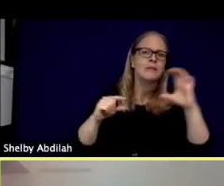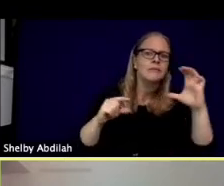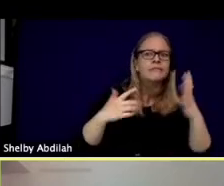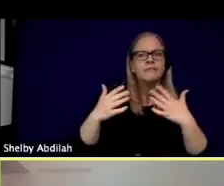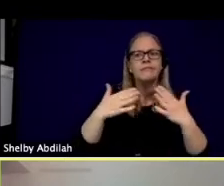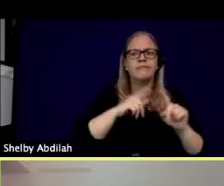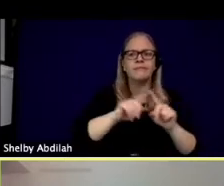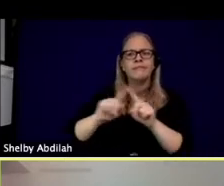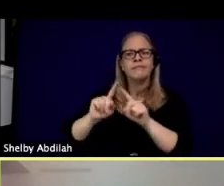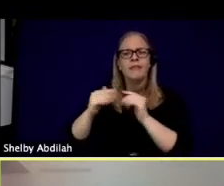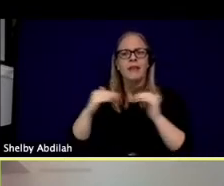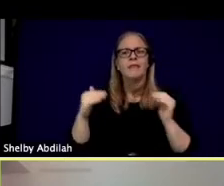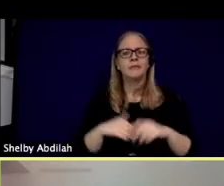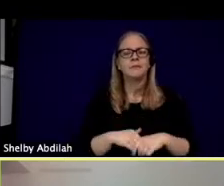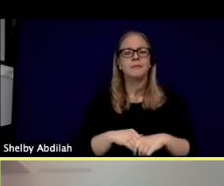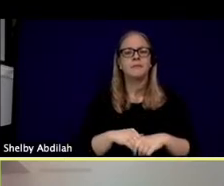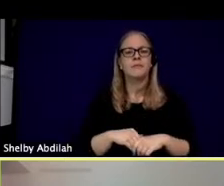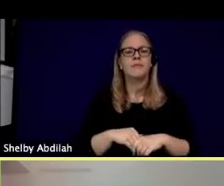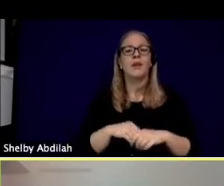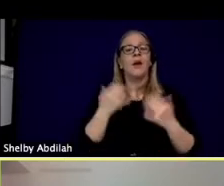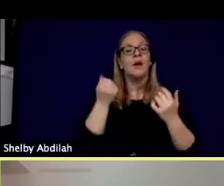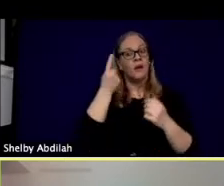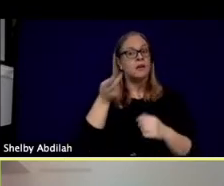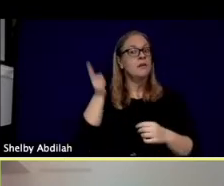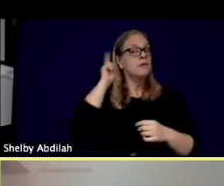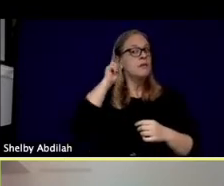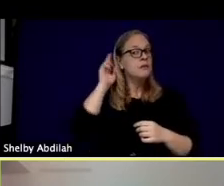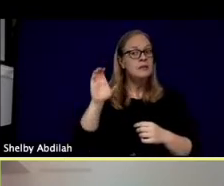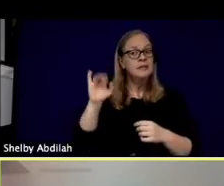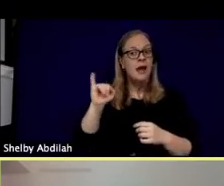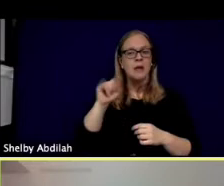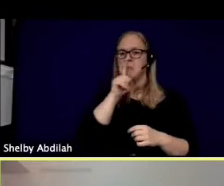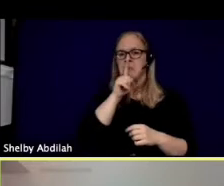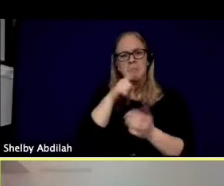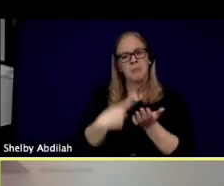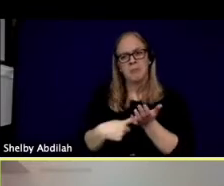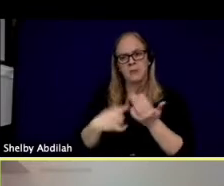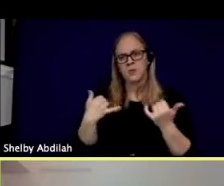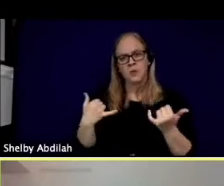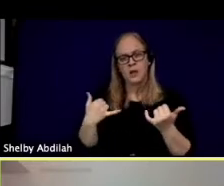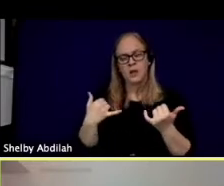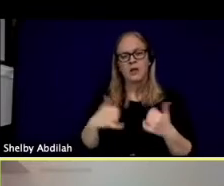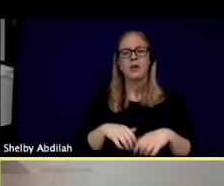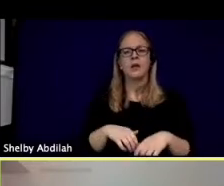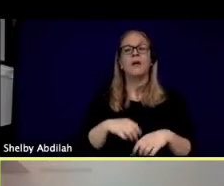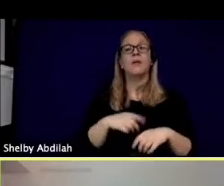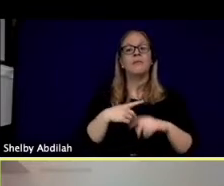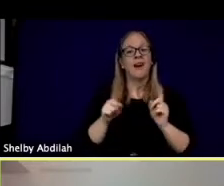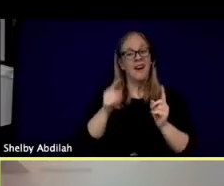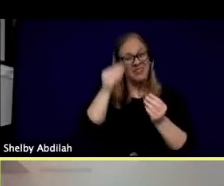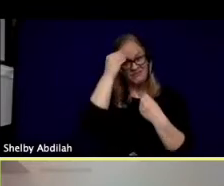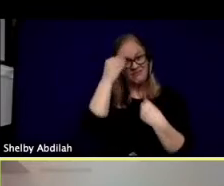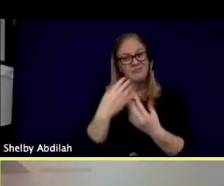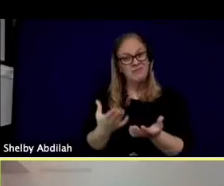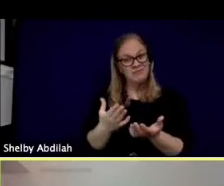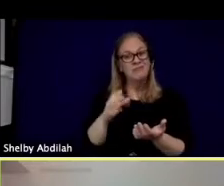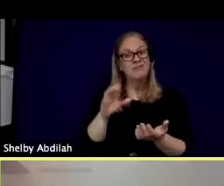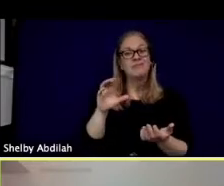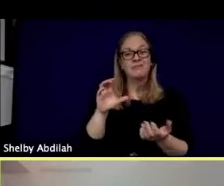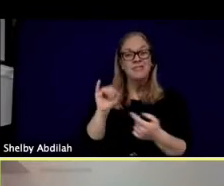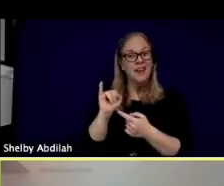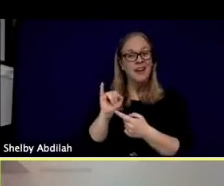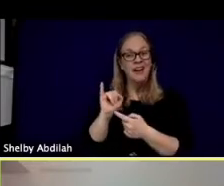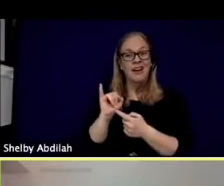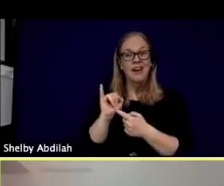So even though I won't talk about cochlear implants really in this talk today, I can tell you the advances have occurred